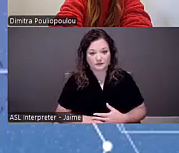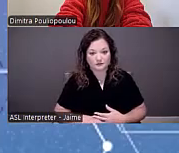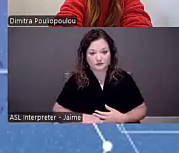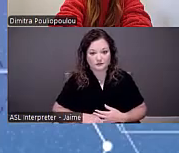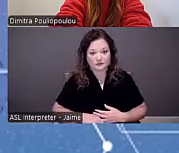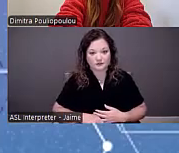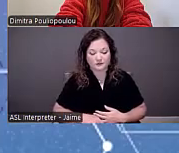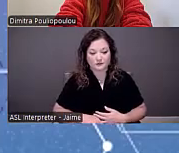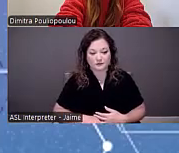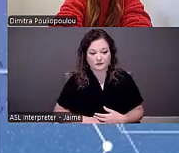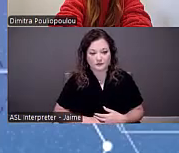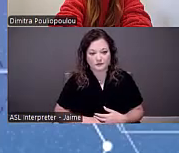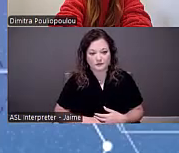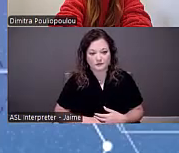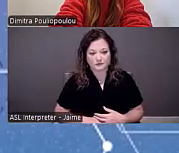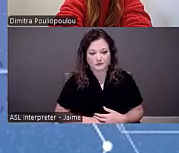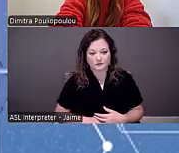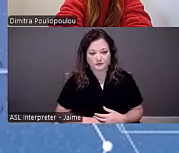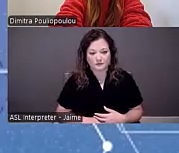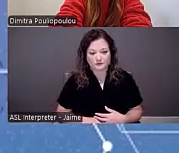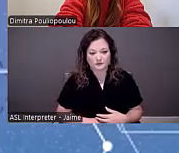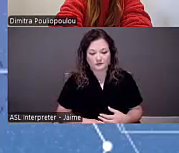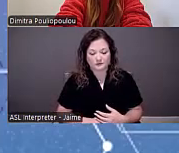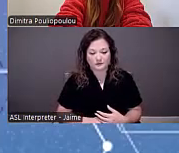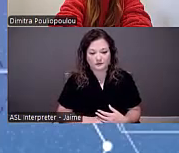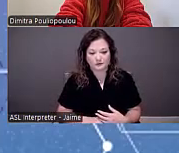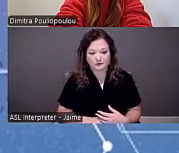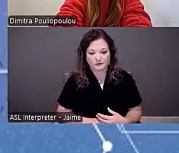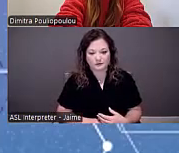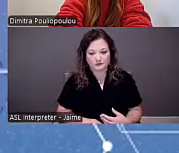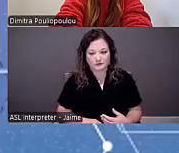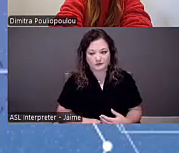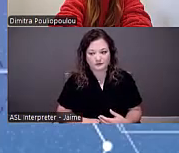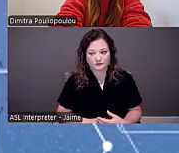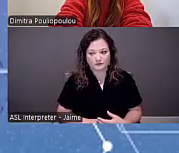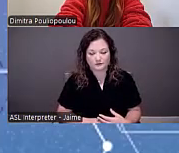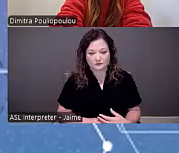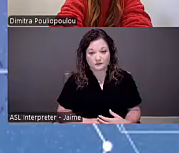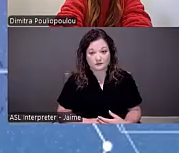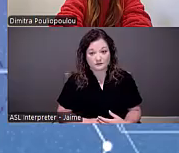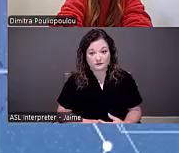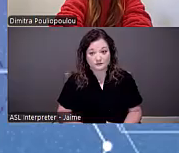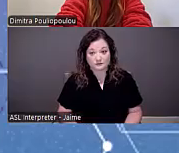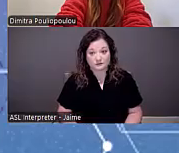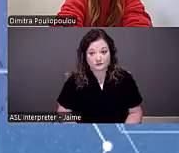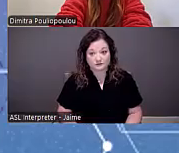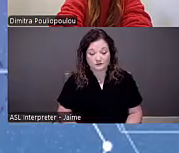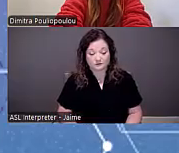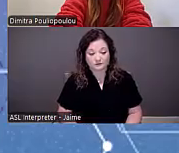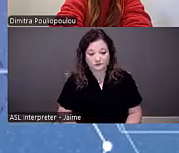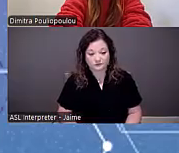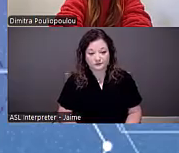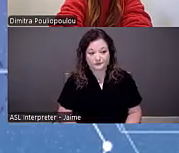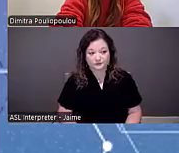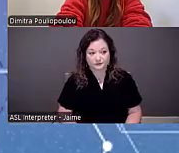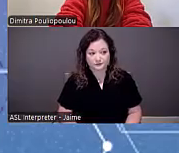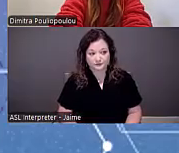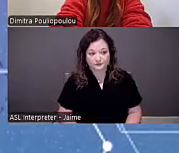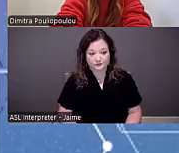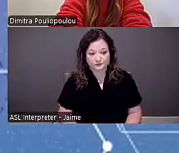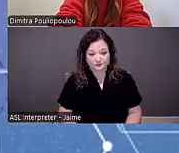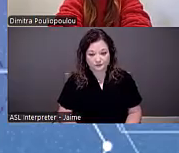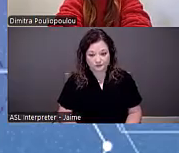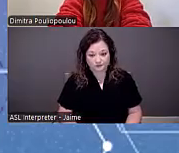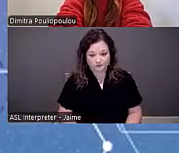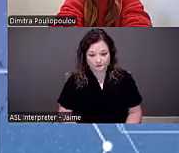absolutely necessary. Delegate, if possible, ask someone for help with tasks that are hard on your hands. Delay, if a task